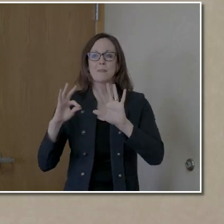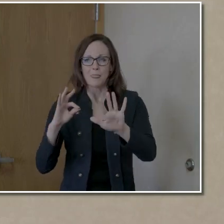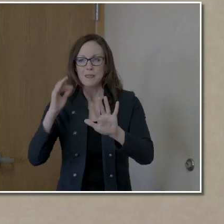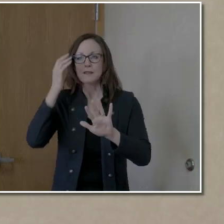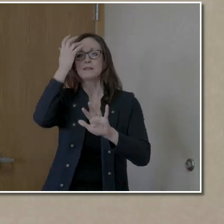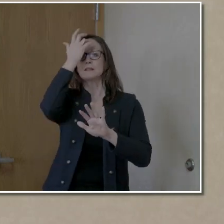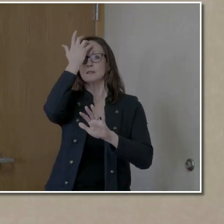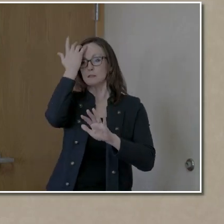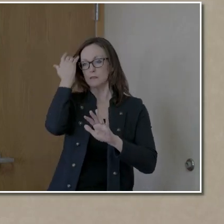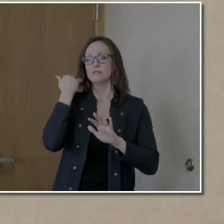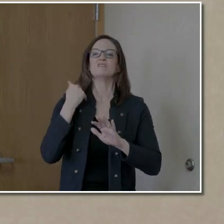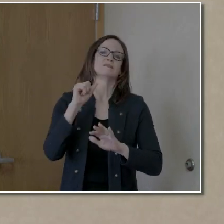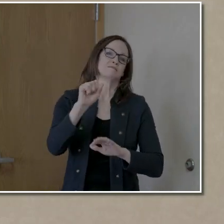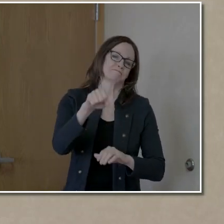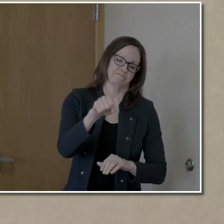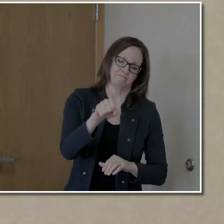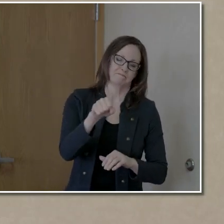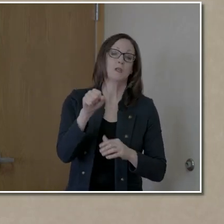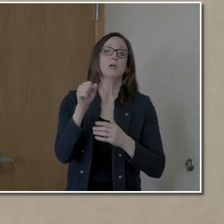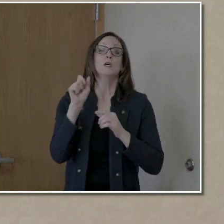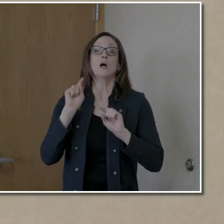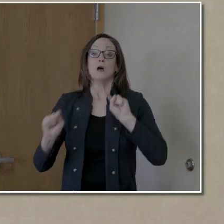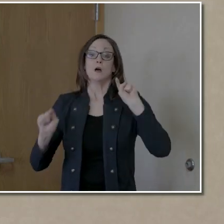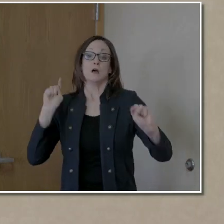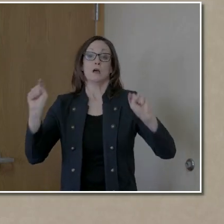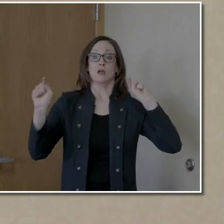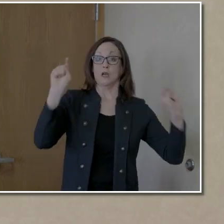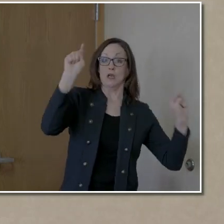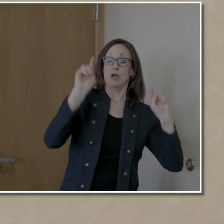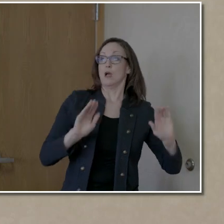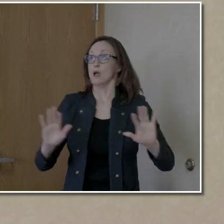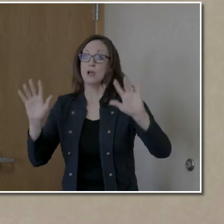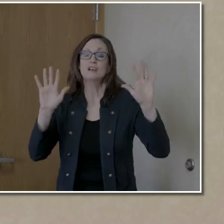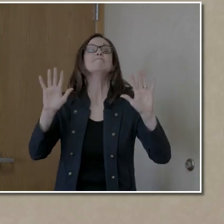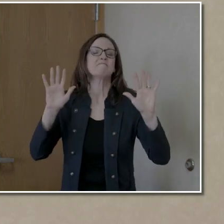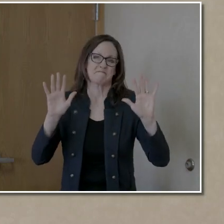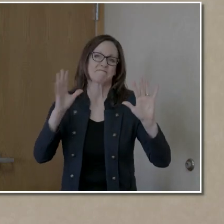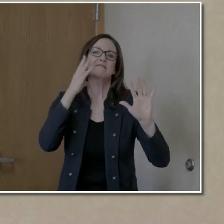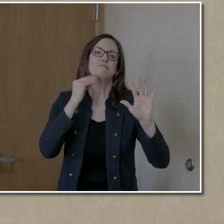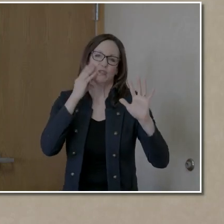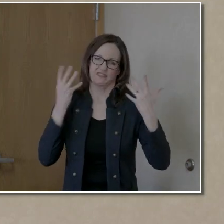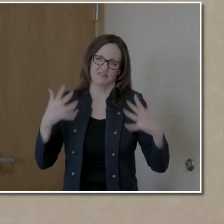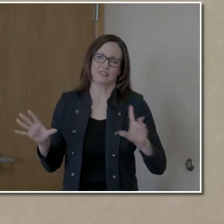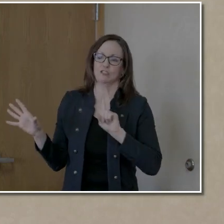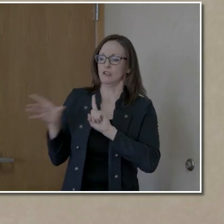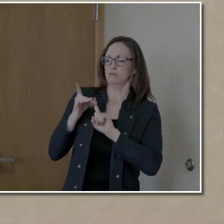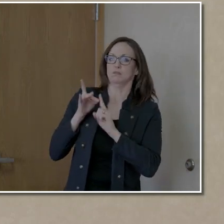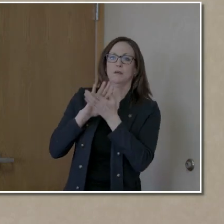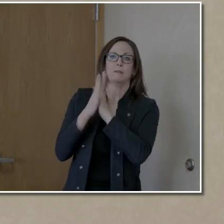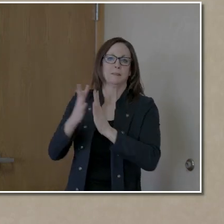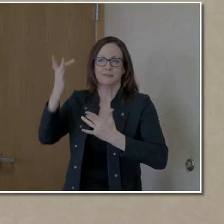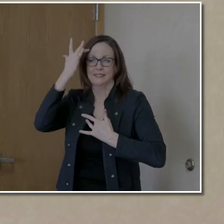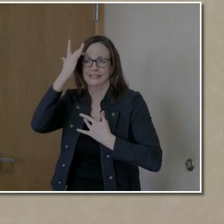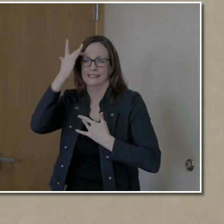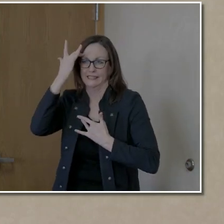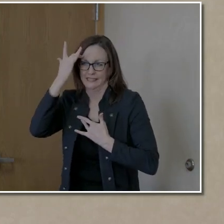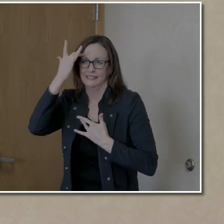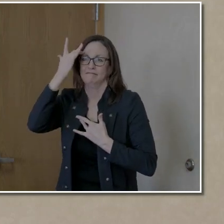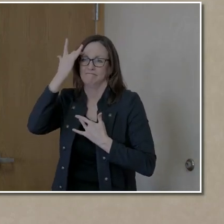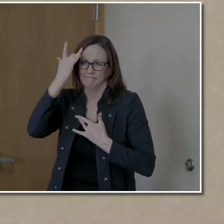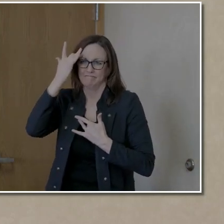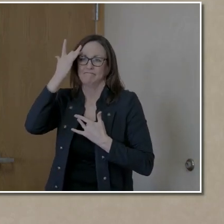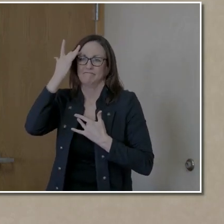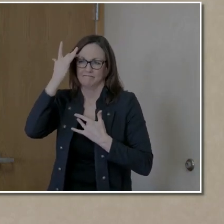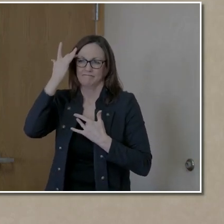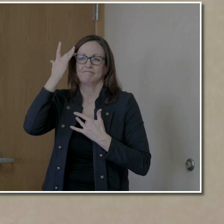people that we had working at the polling places on Election Day, we have had 5 National Guard members